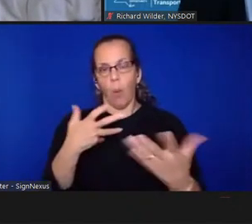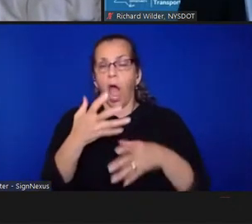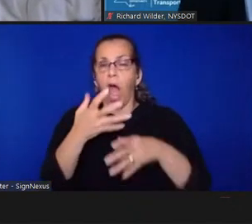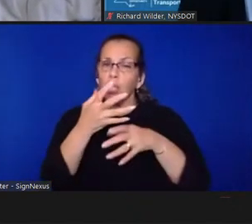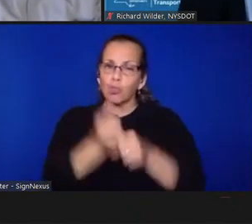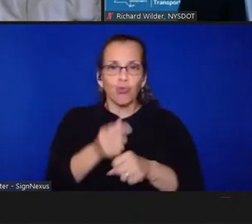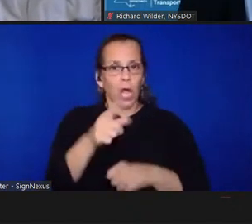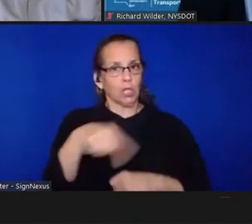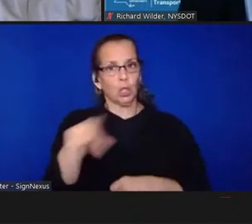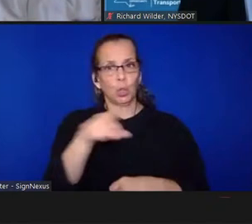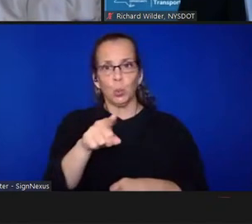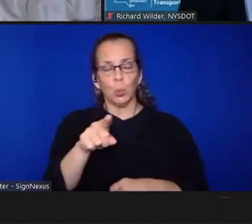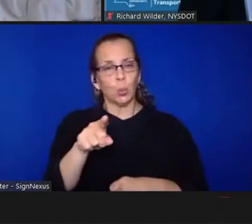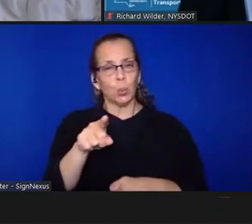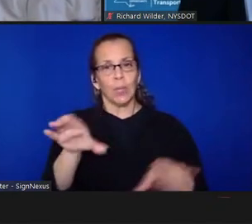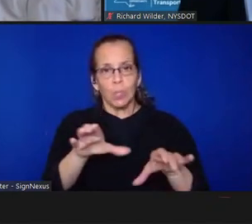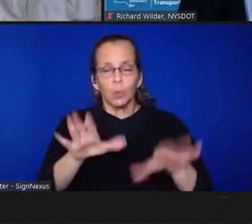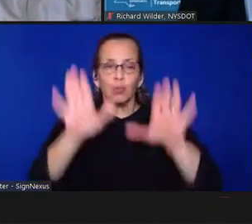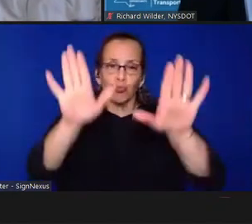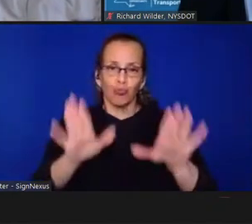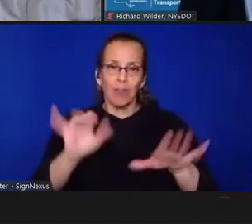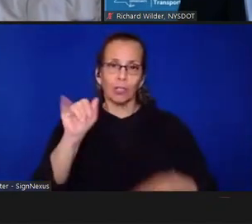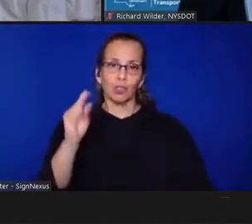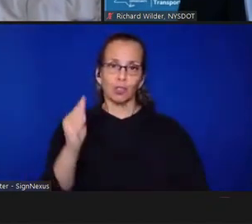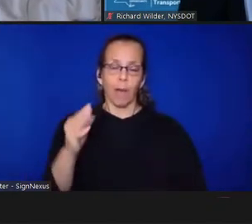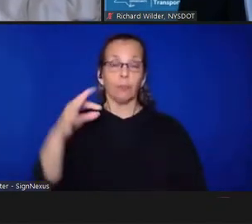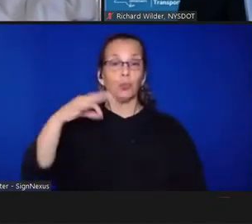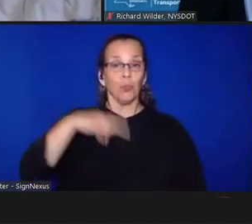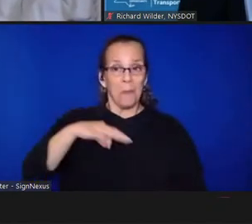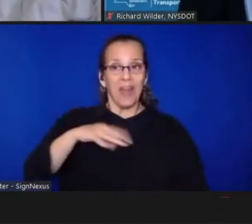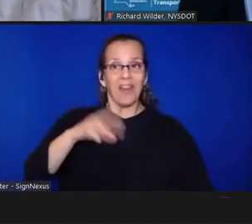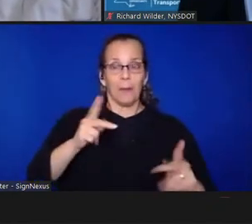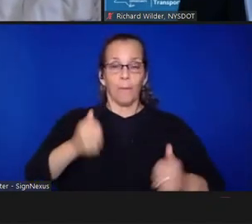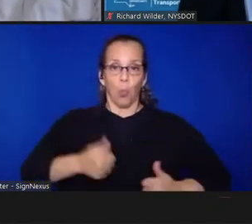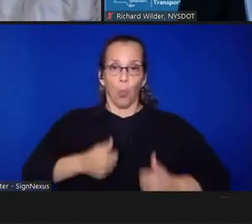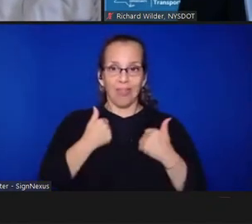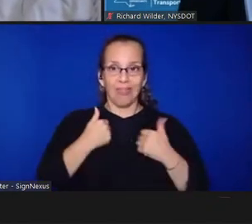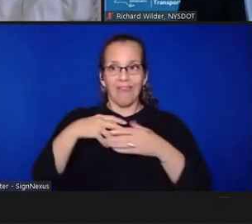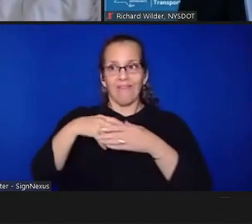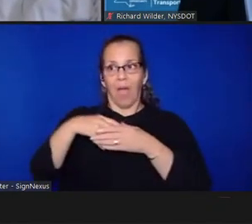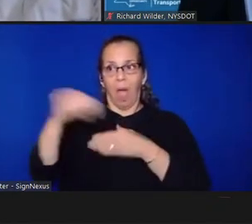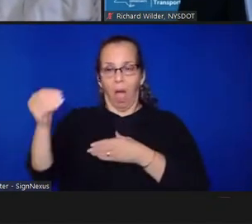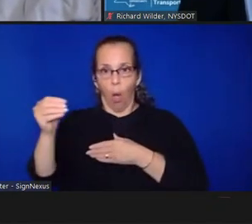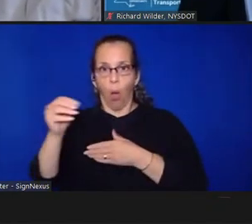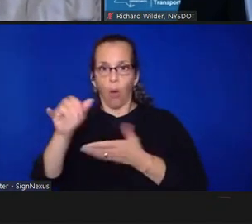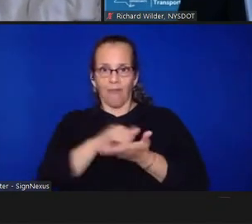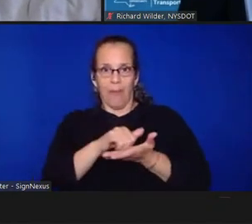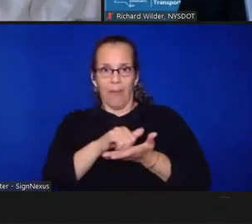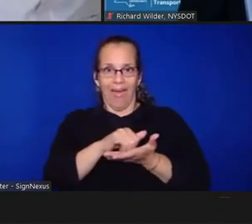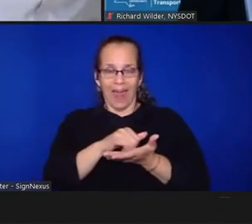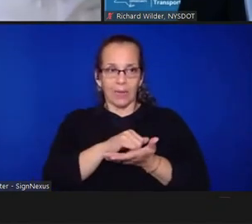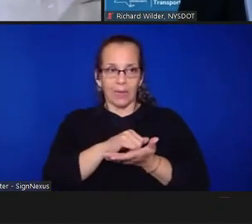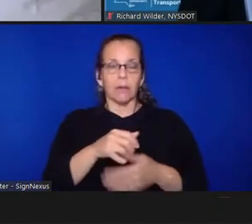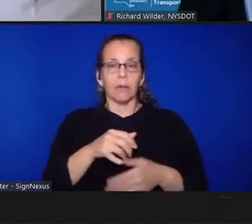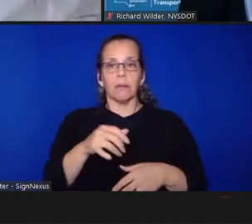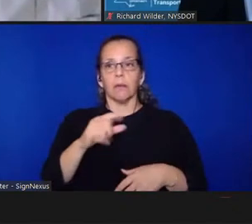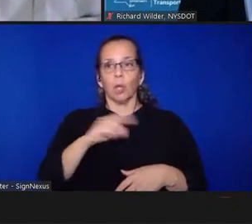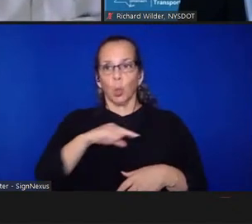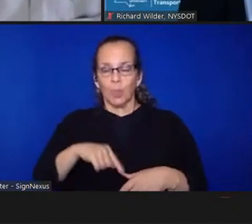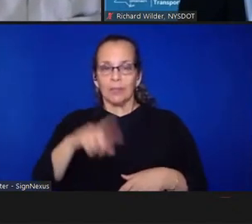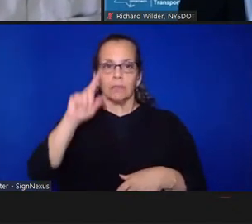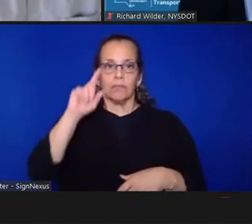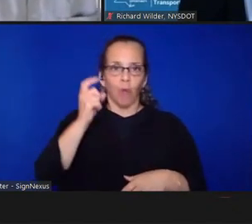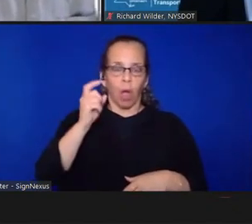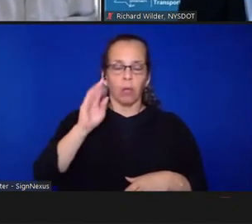you're gonna do a great job to benefit people in the boroughs in New Jersey and Long Island anyone that takes